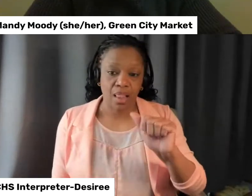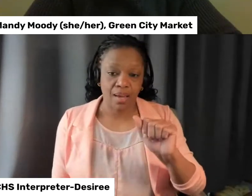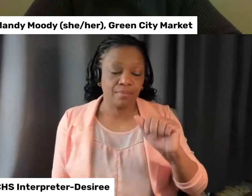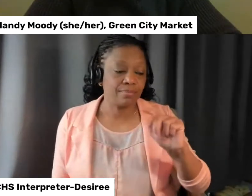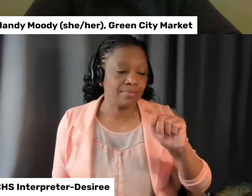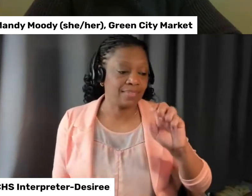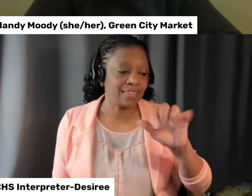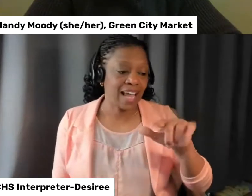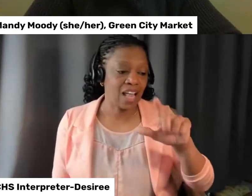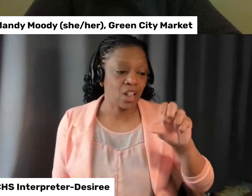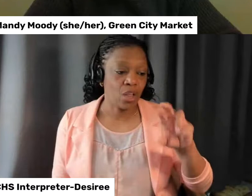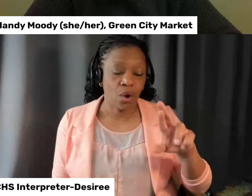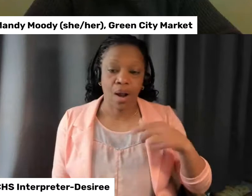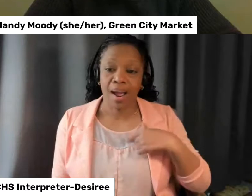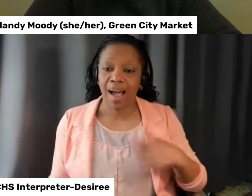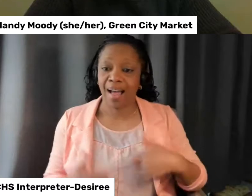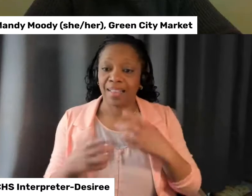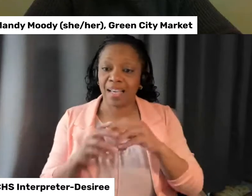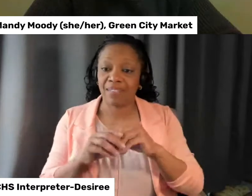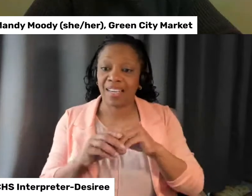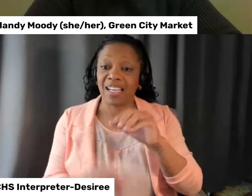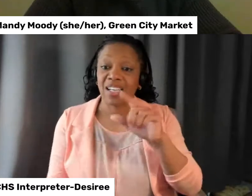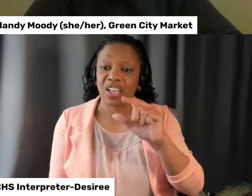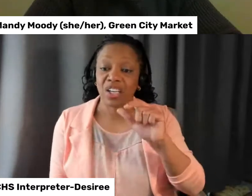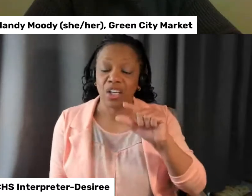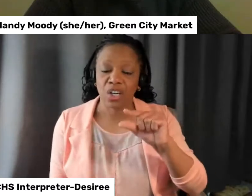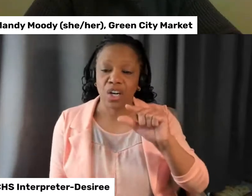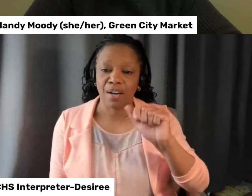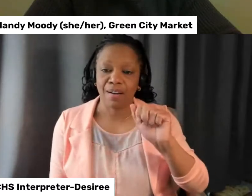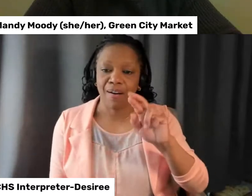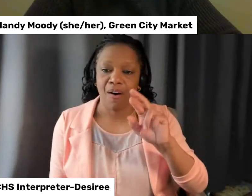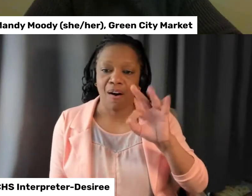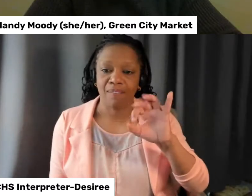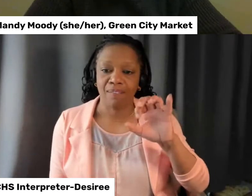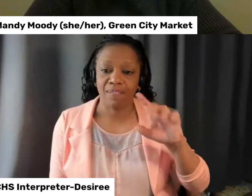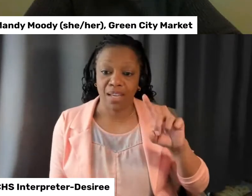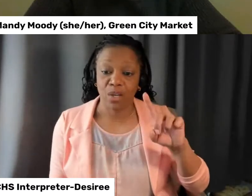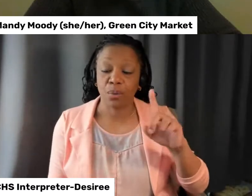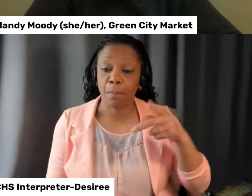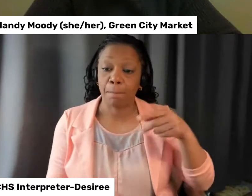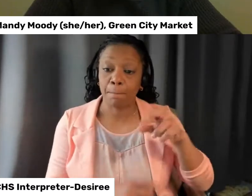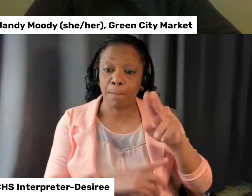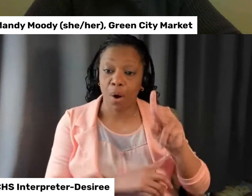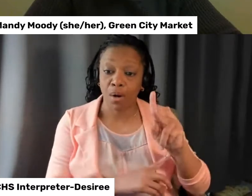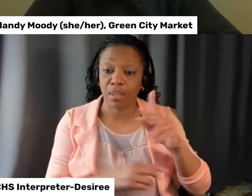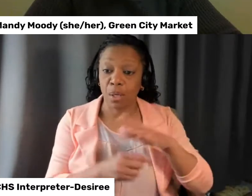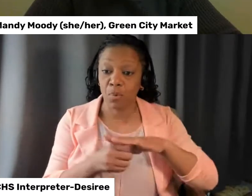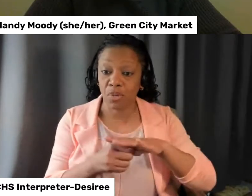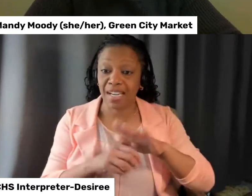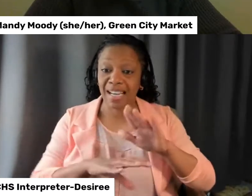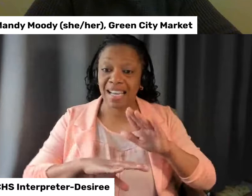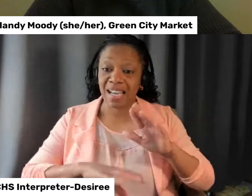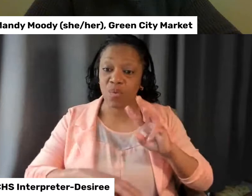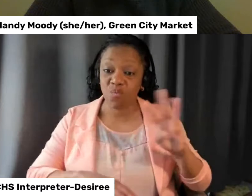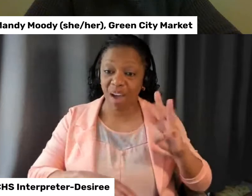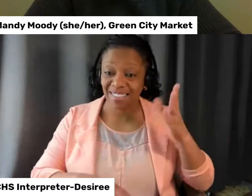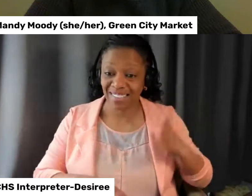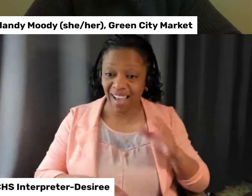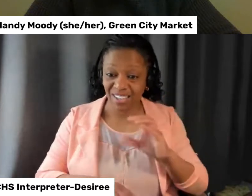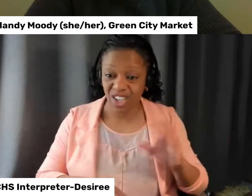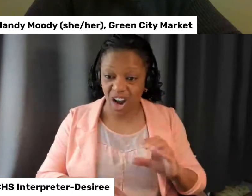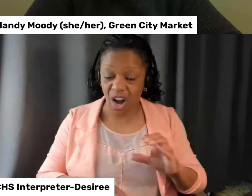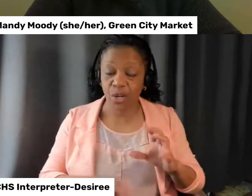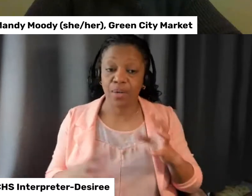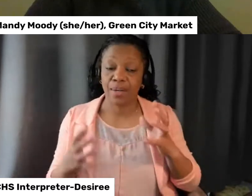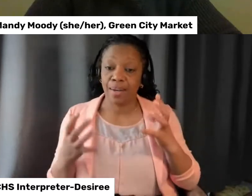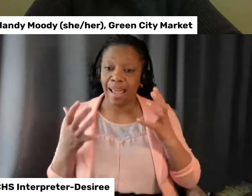live in the Garfield Park community on the west side, where I'm very happy to announce that we're in our 10th